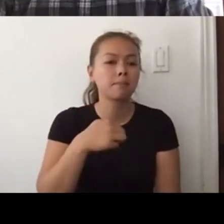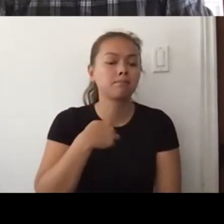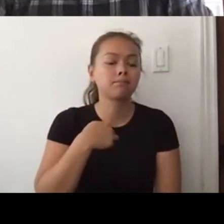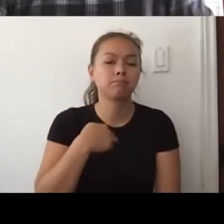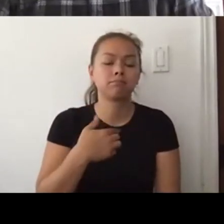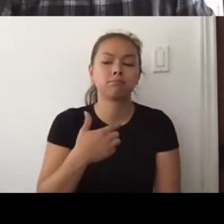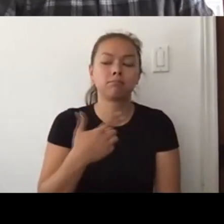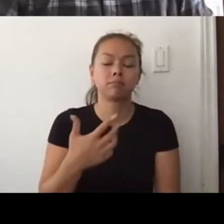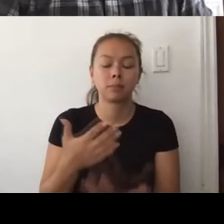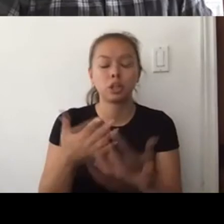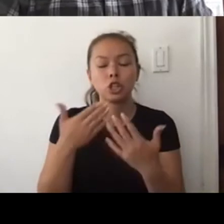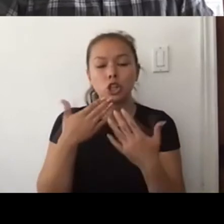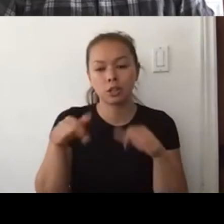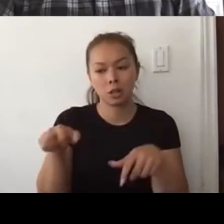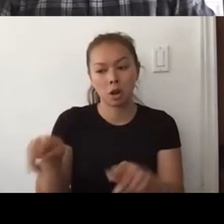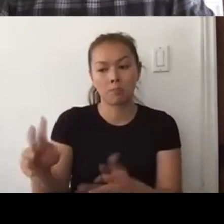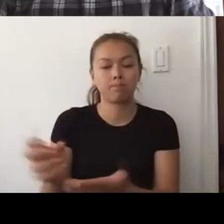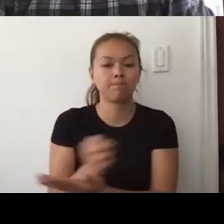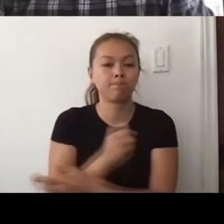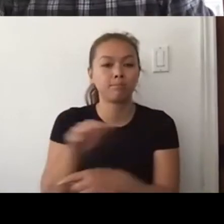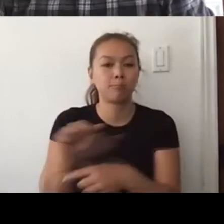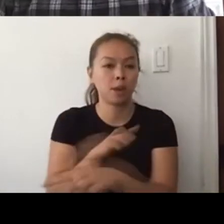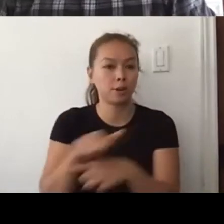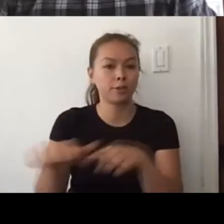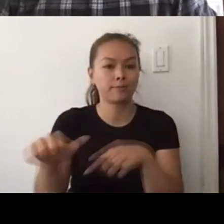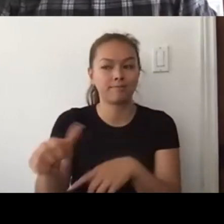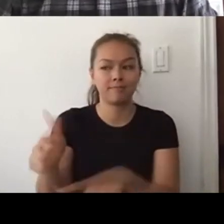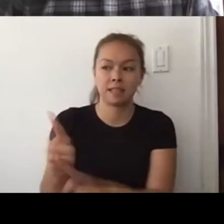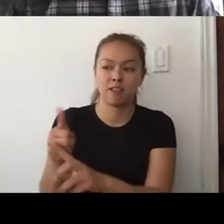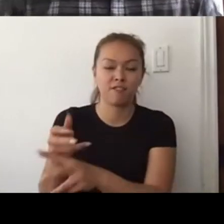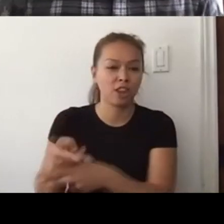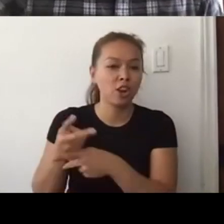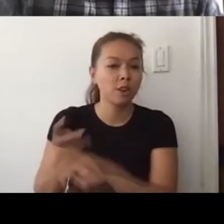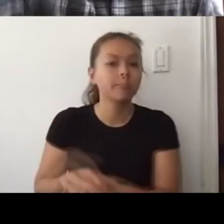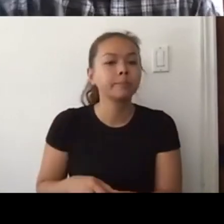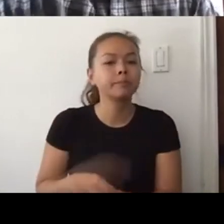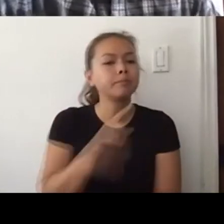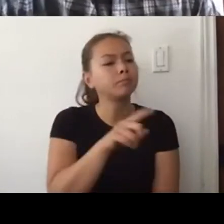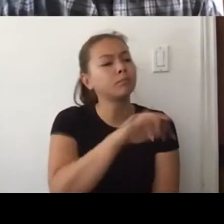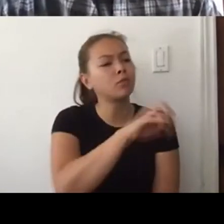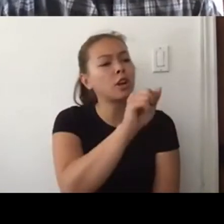Jaye, what does self-care and community care look like for you?